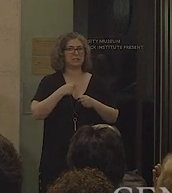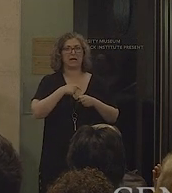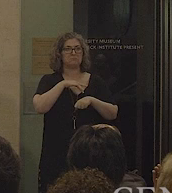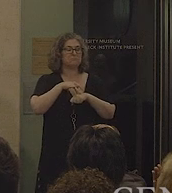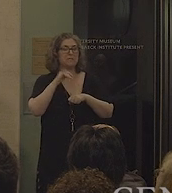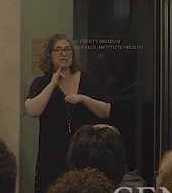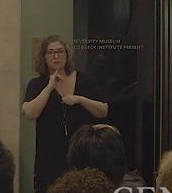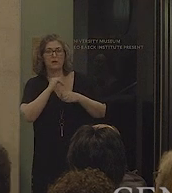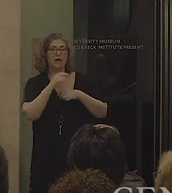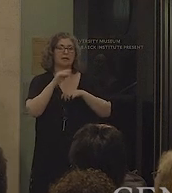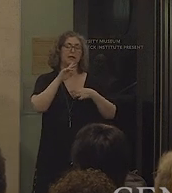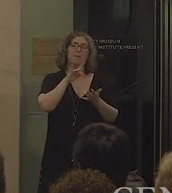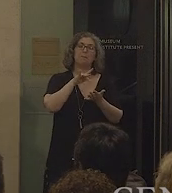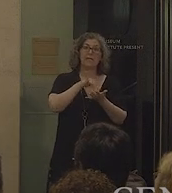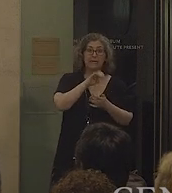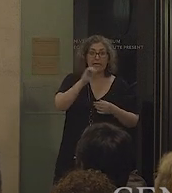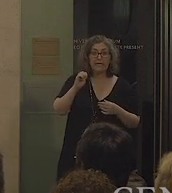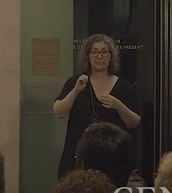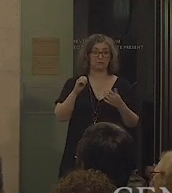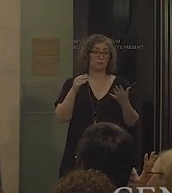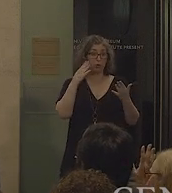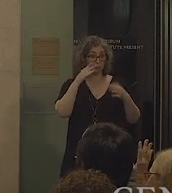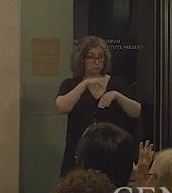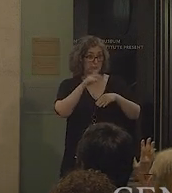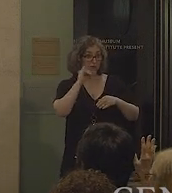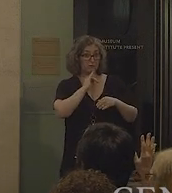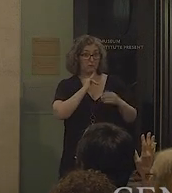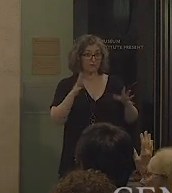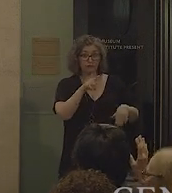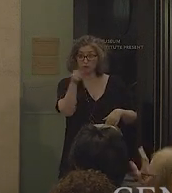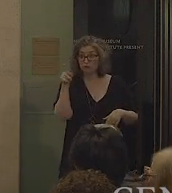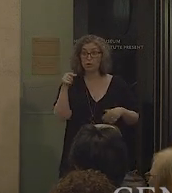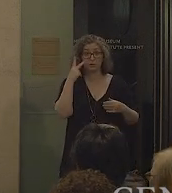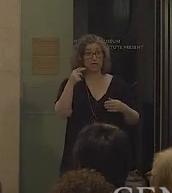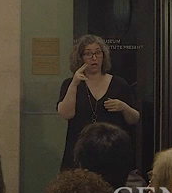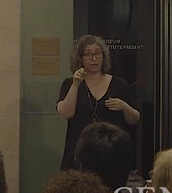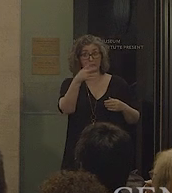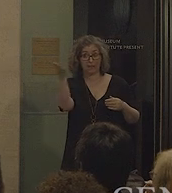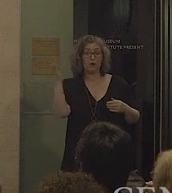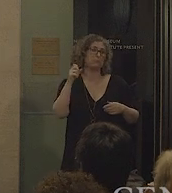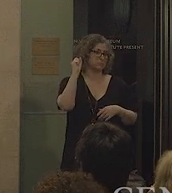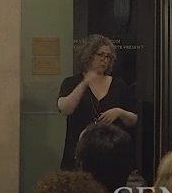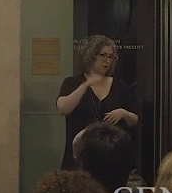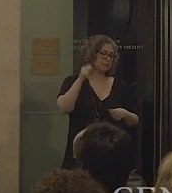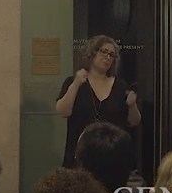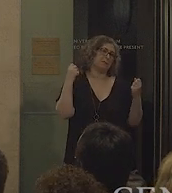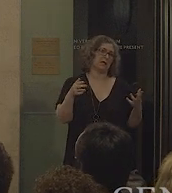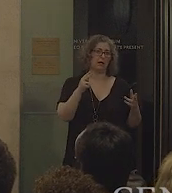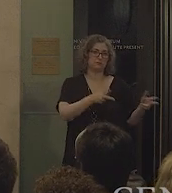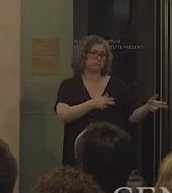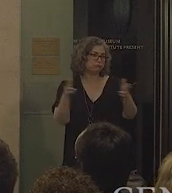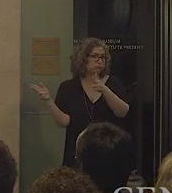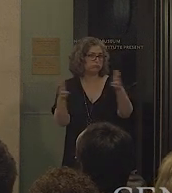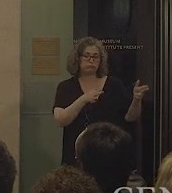and the Middle East, you know, anybody been to Israel? You ever see any guns there? Oh, yeah. Big guns, long